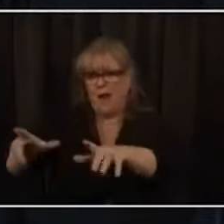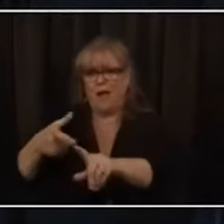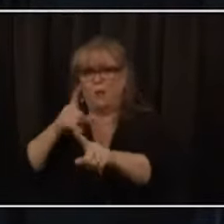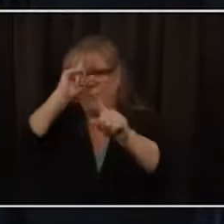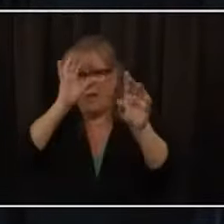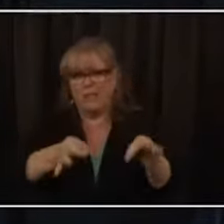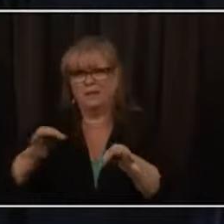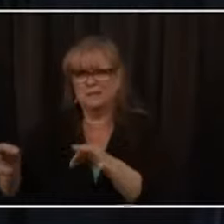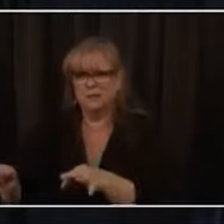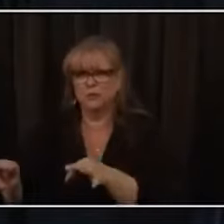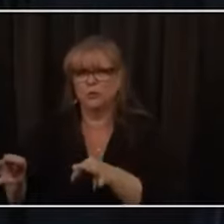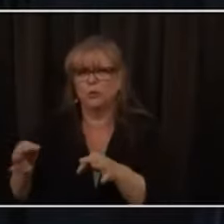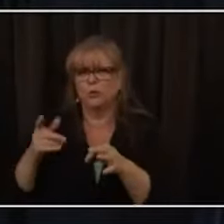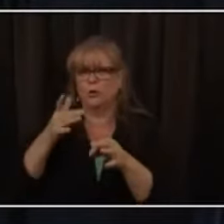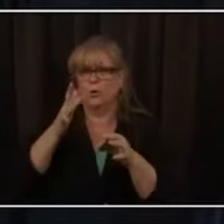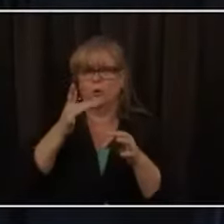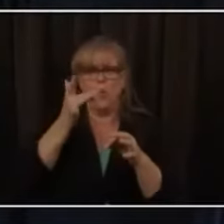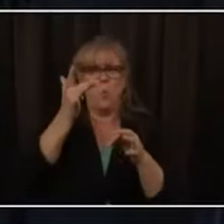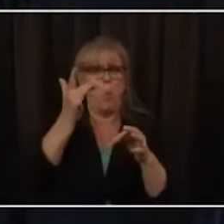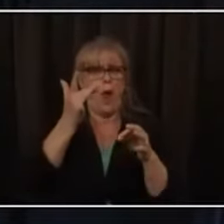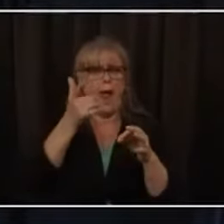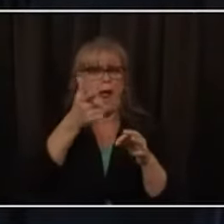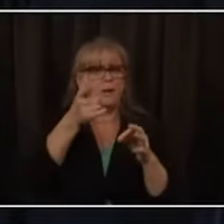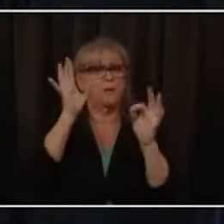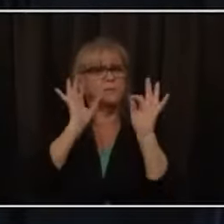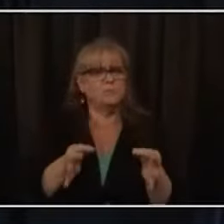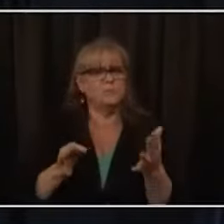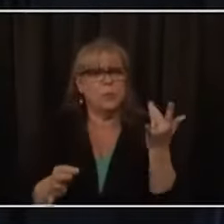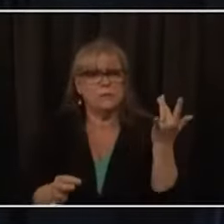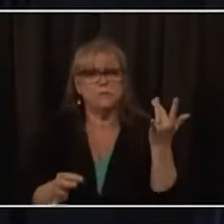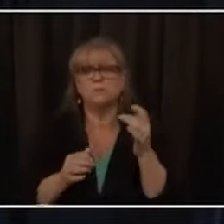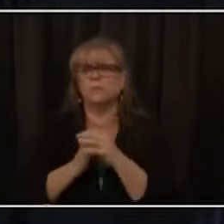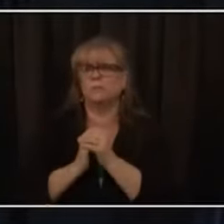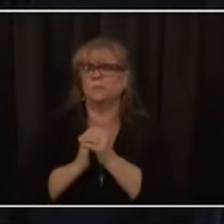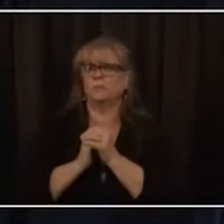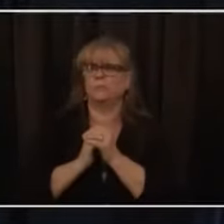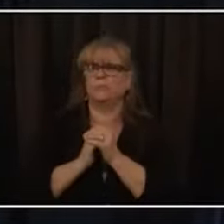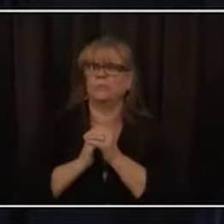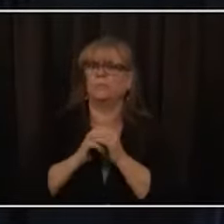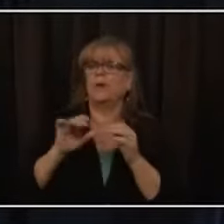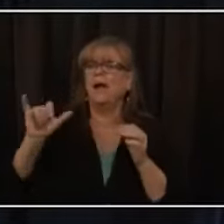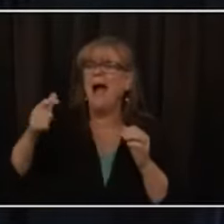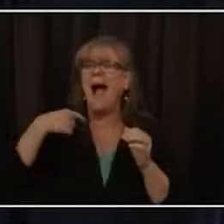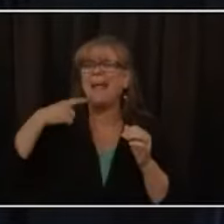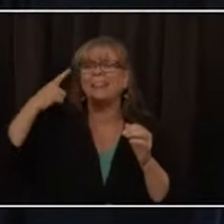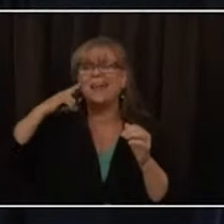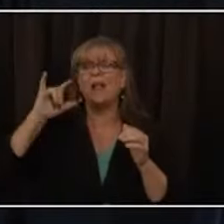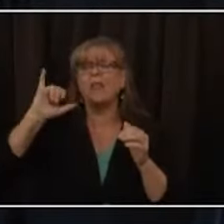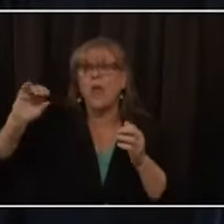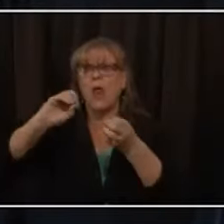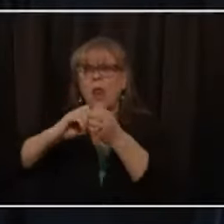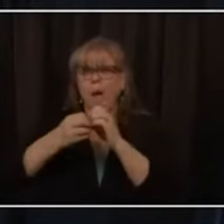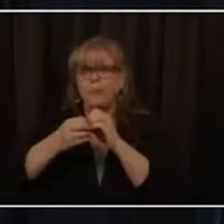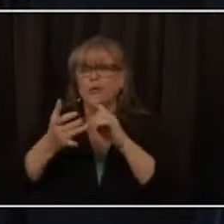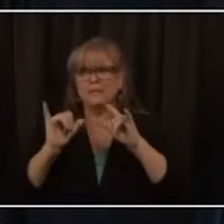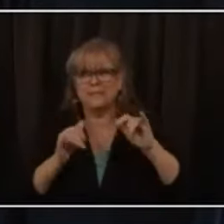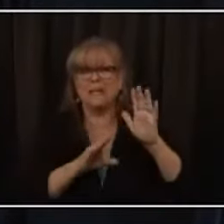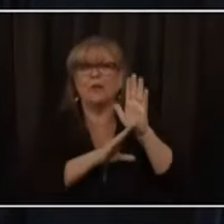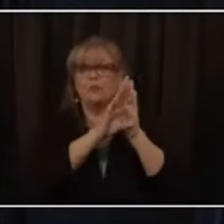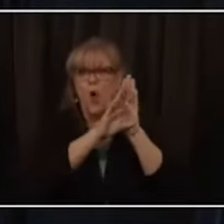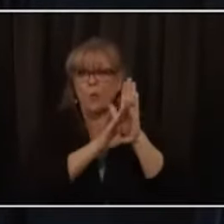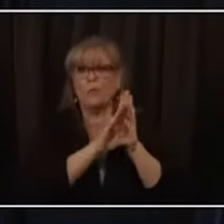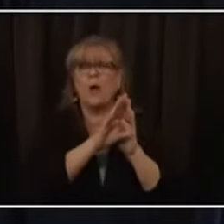hospitalizations will sadly continue to go up before it goes down. And we want that to be as short a peak